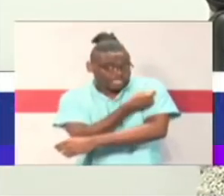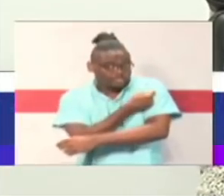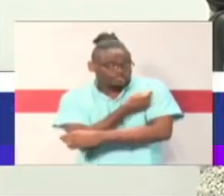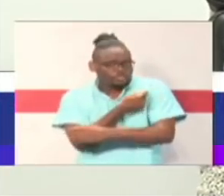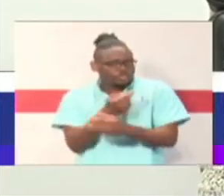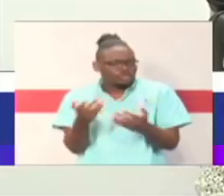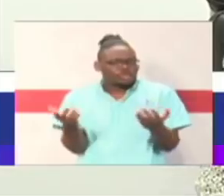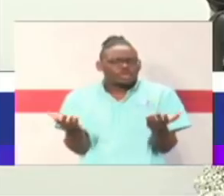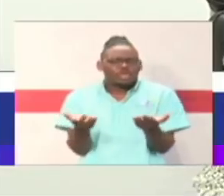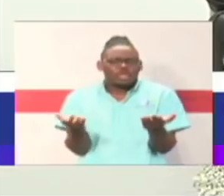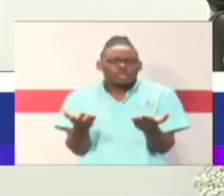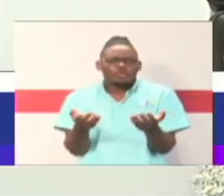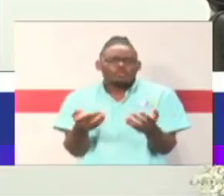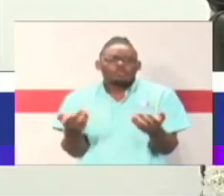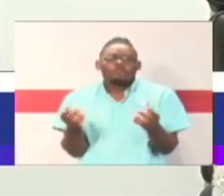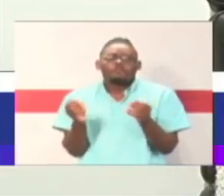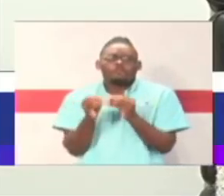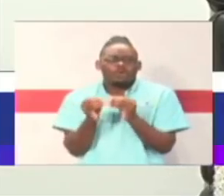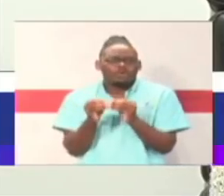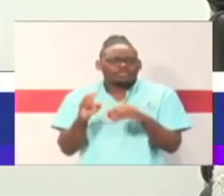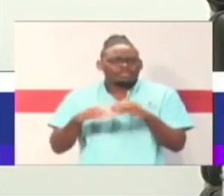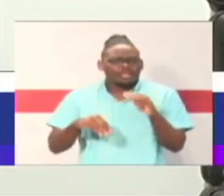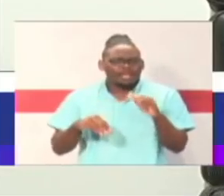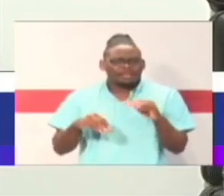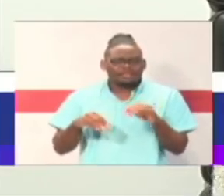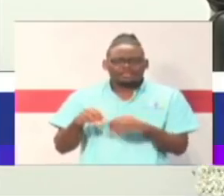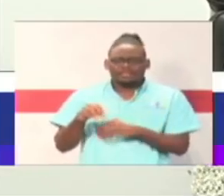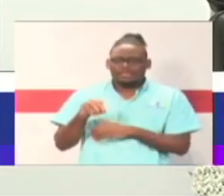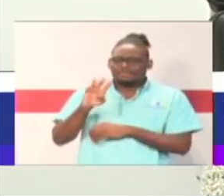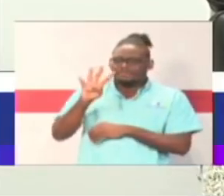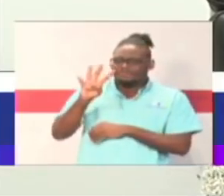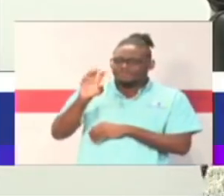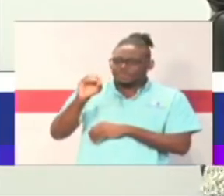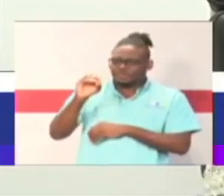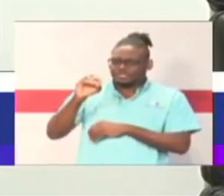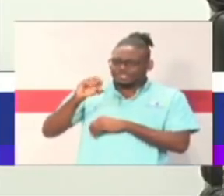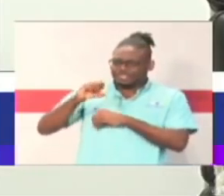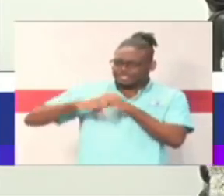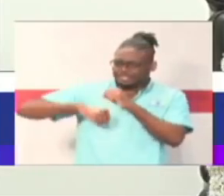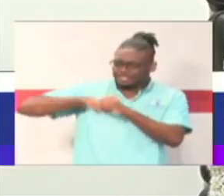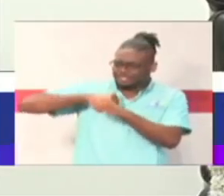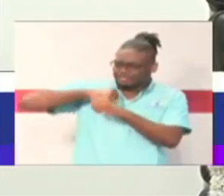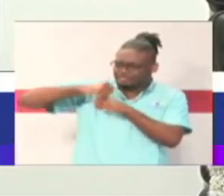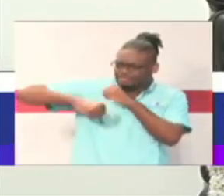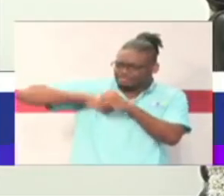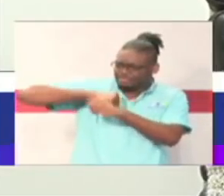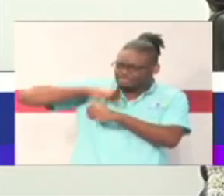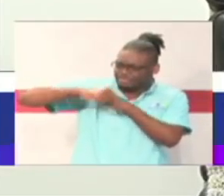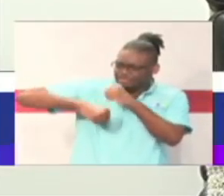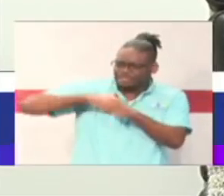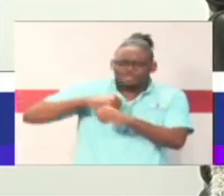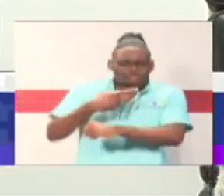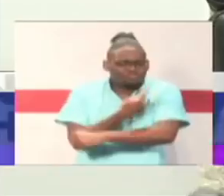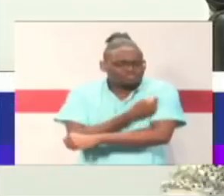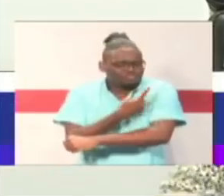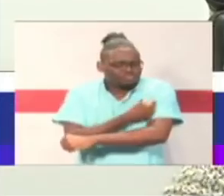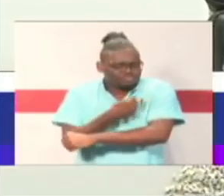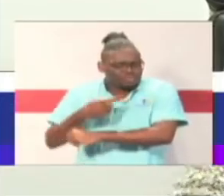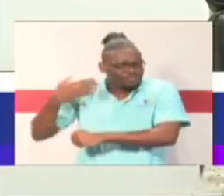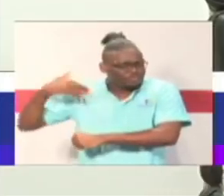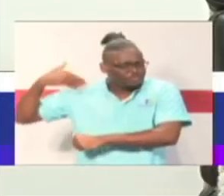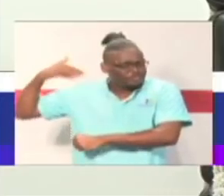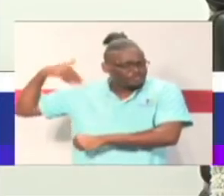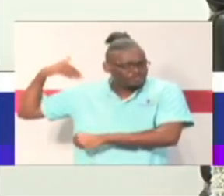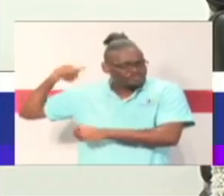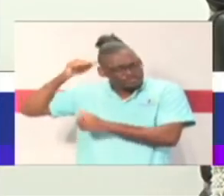And it's our weapon and our response against COVID-19. We've all been vaccinated as children. We'd all recall that.